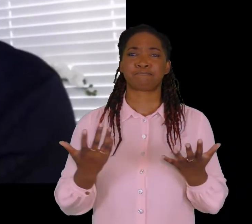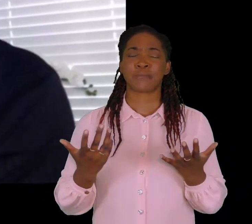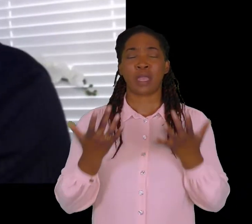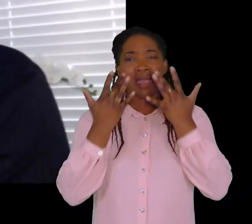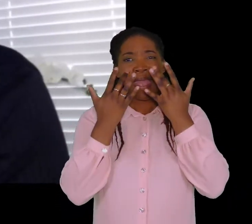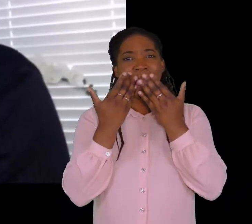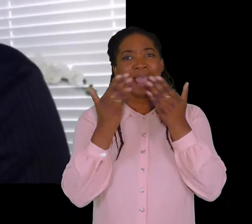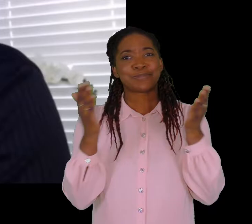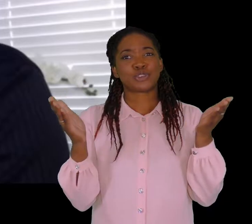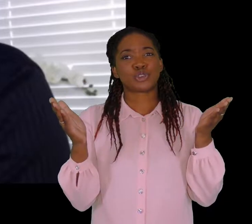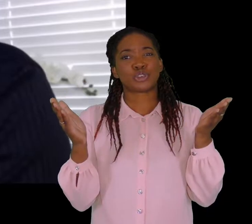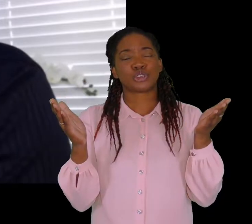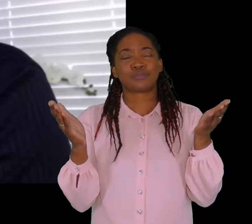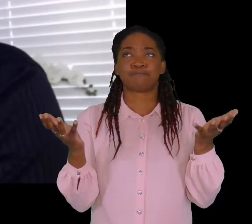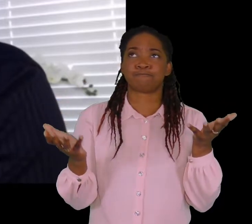The exhibition